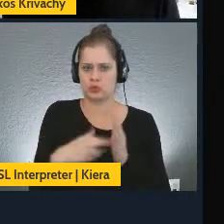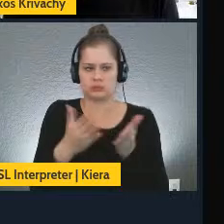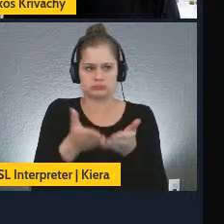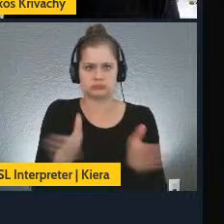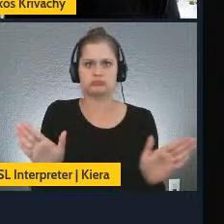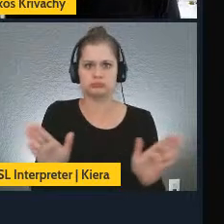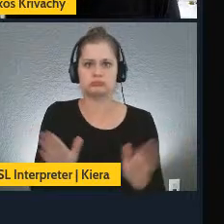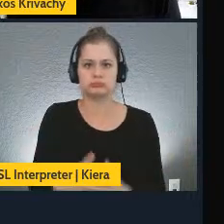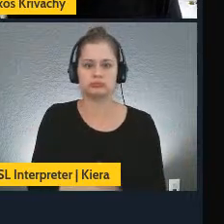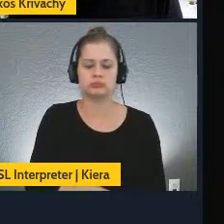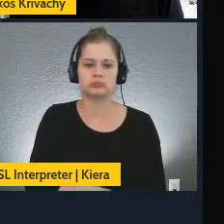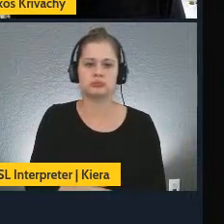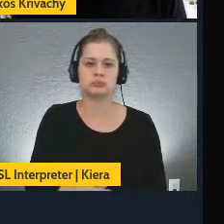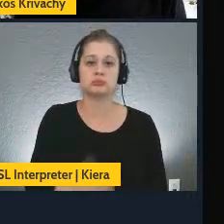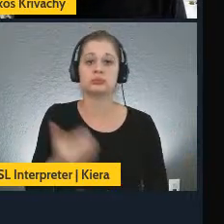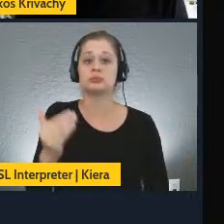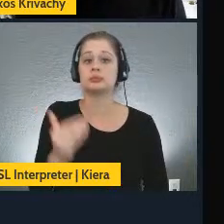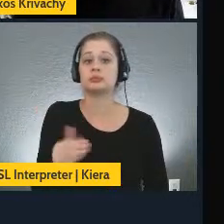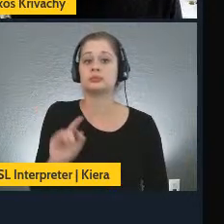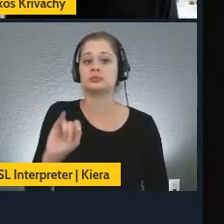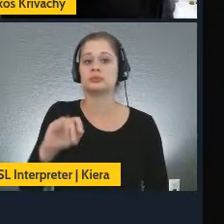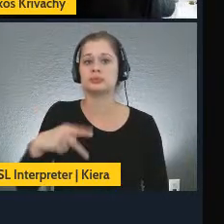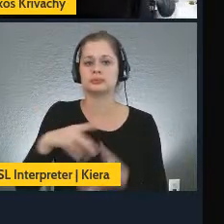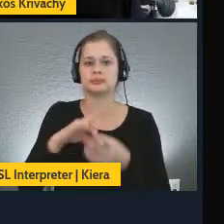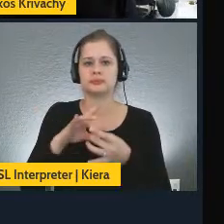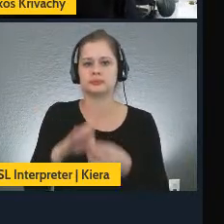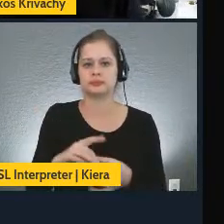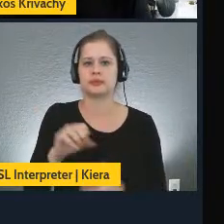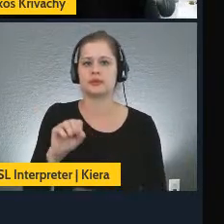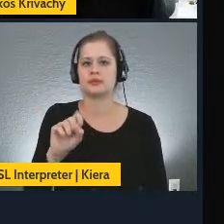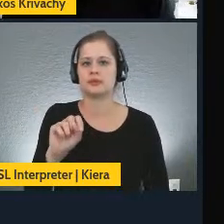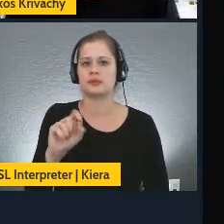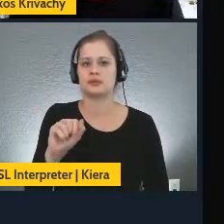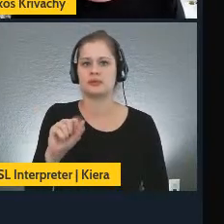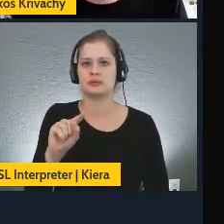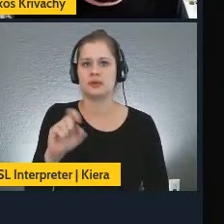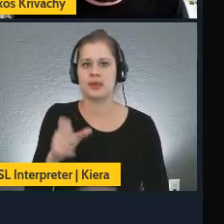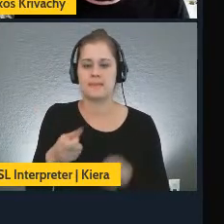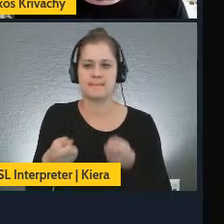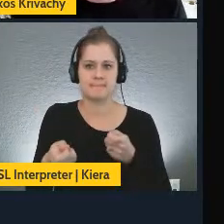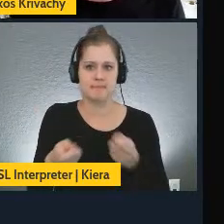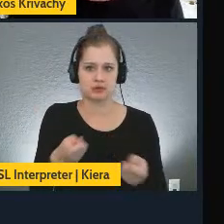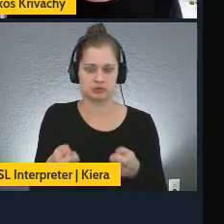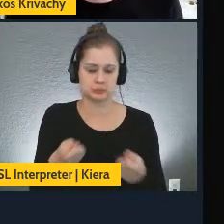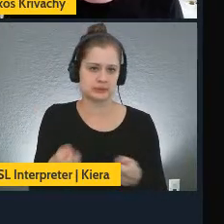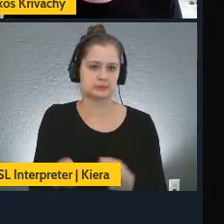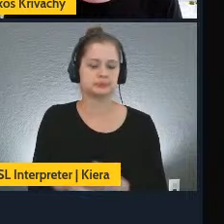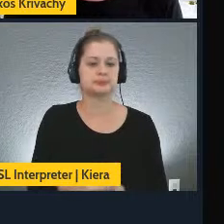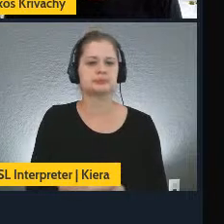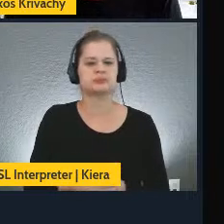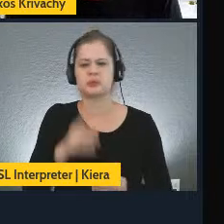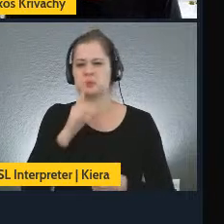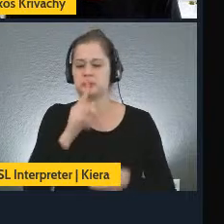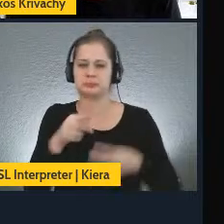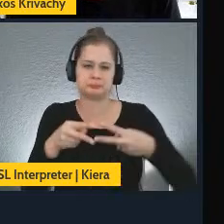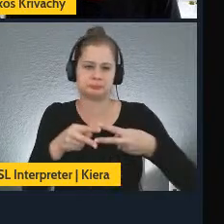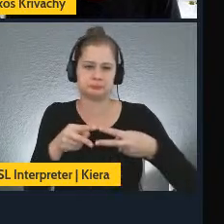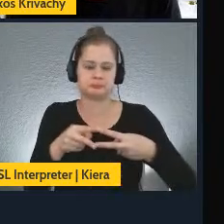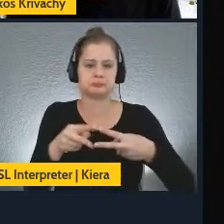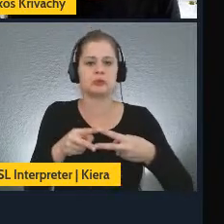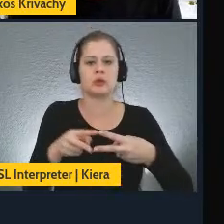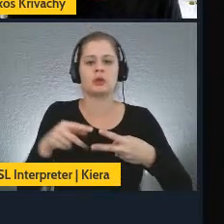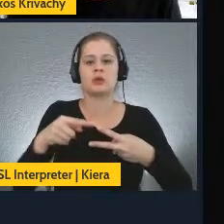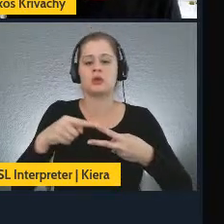Next tip is around state management. So there's actually 2 sub-tips here. The first is to actually make creating